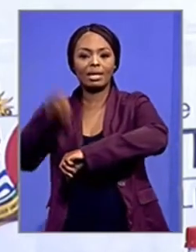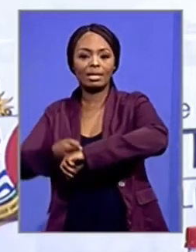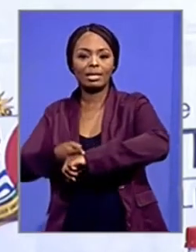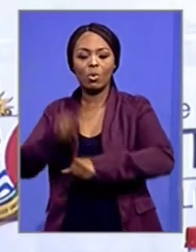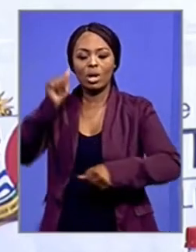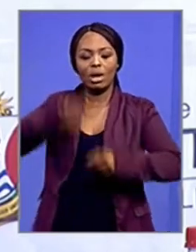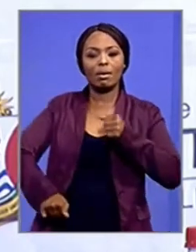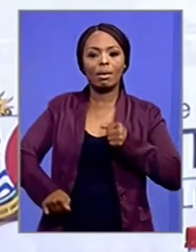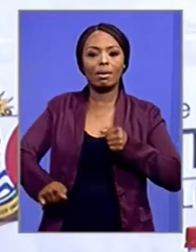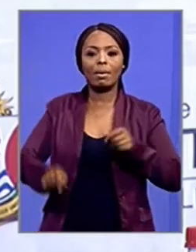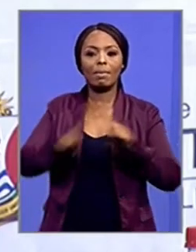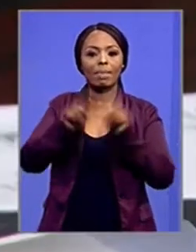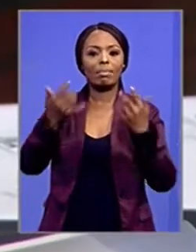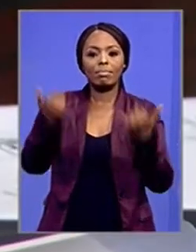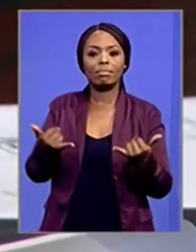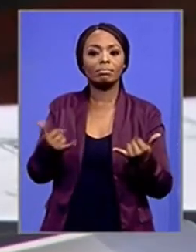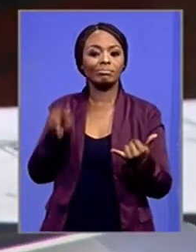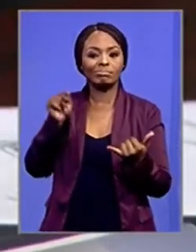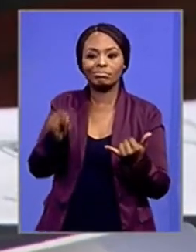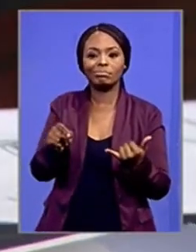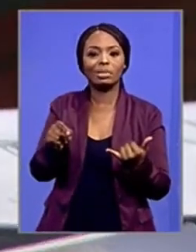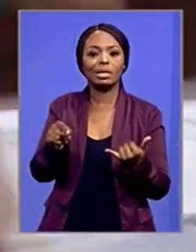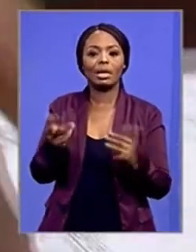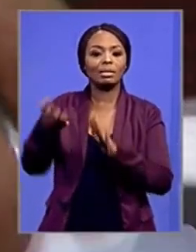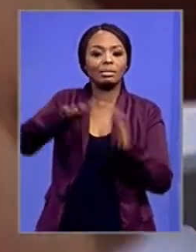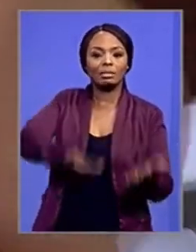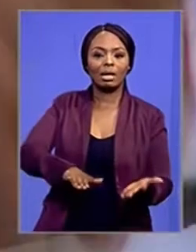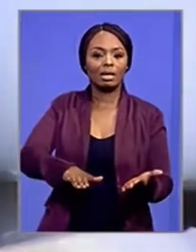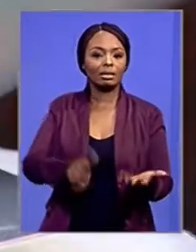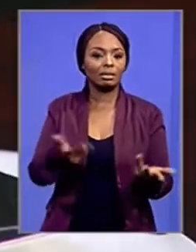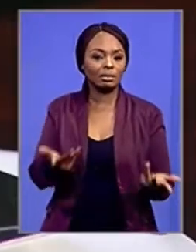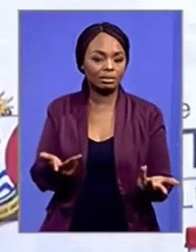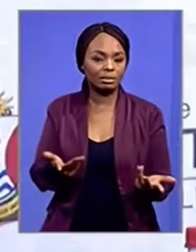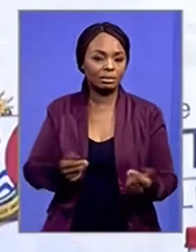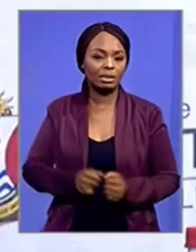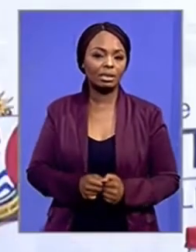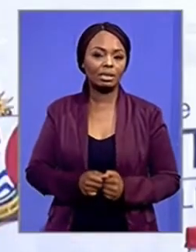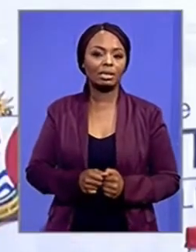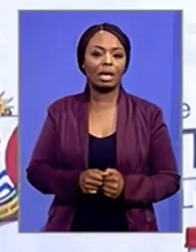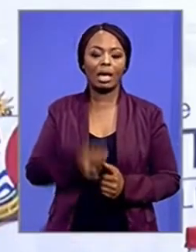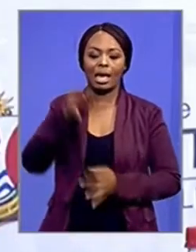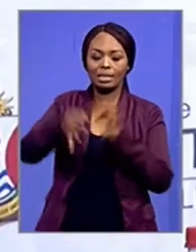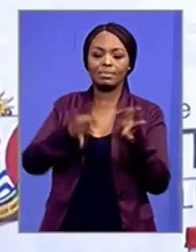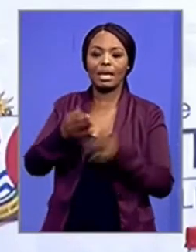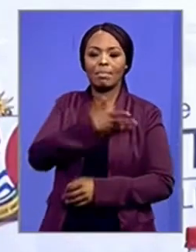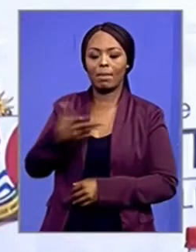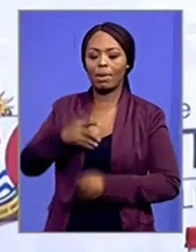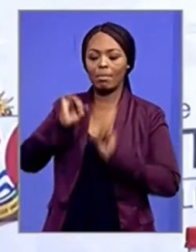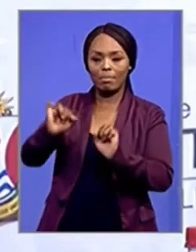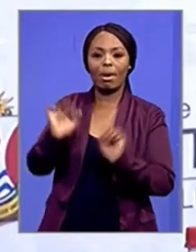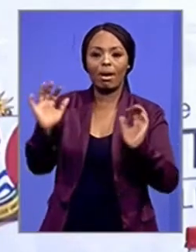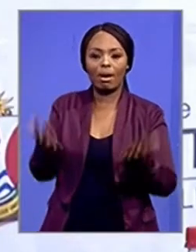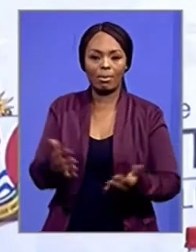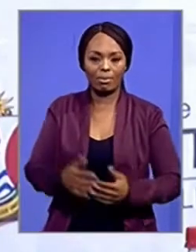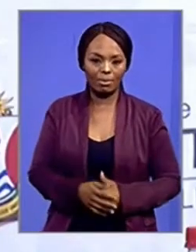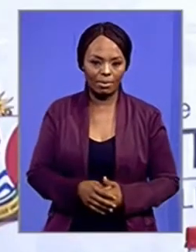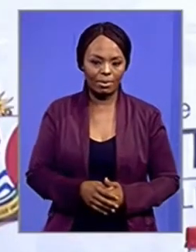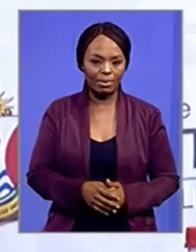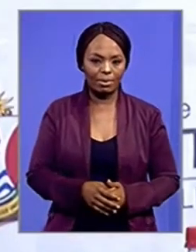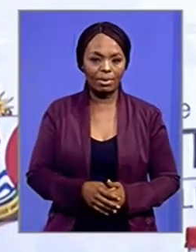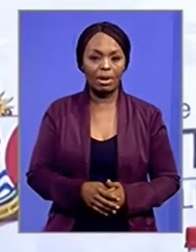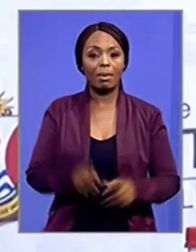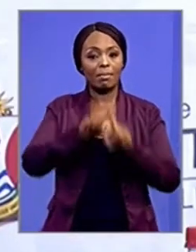wounds, dehydration, and assault? We need an agent provincial Indaba on this issue to make sure that we